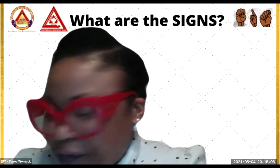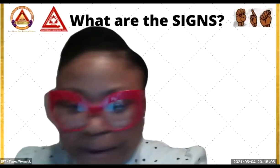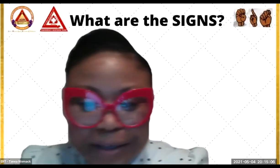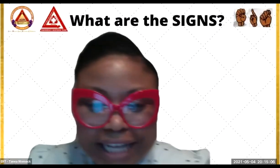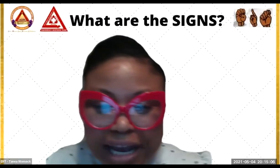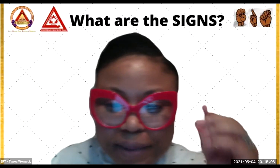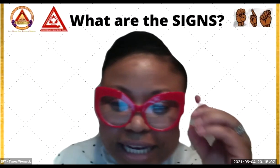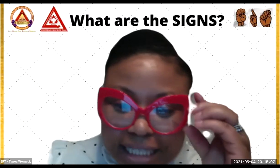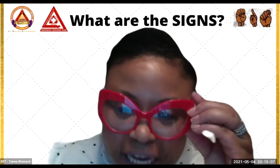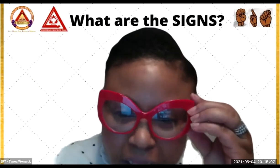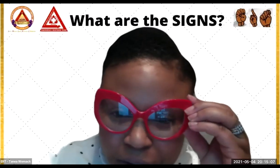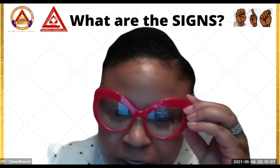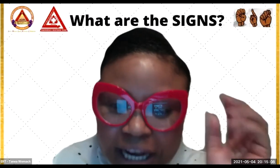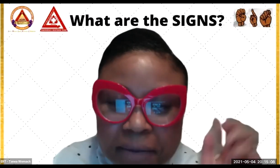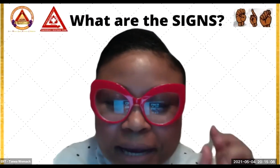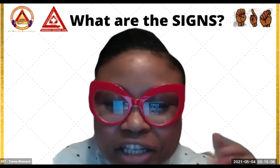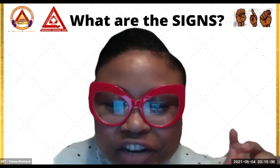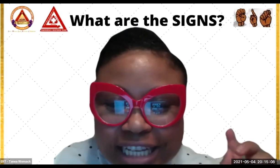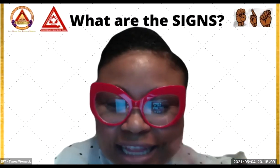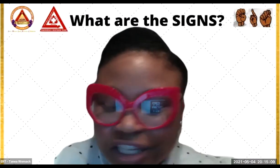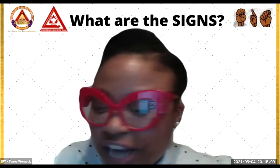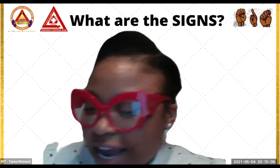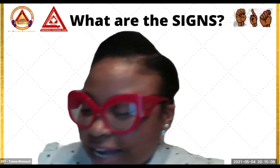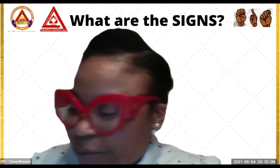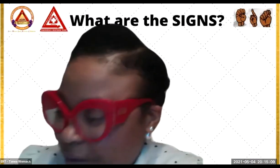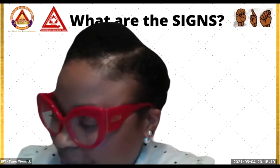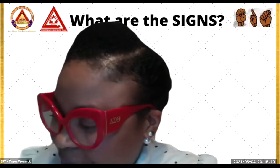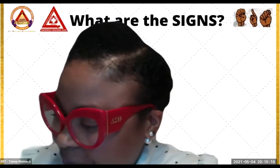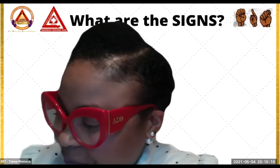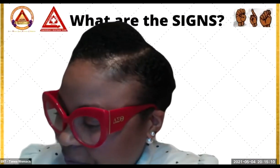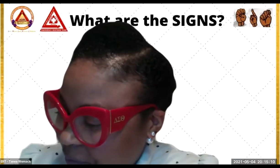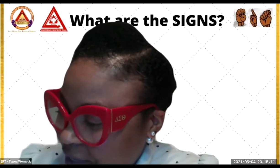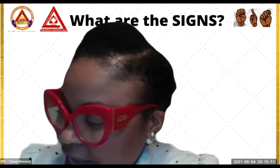Thank you, Mosey. And please include your email address in the chat as well.